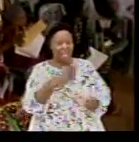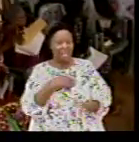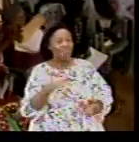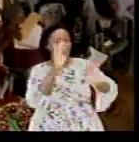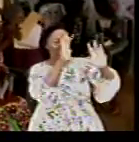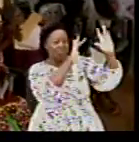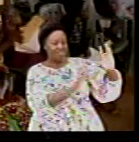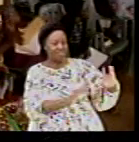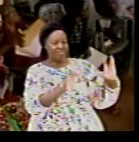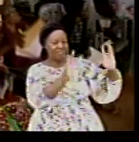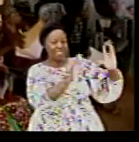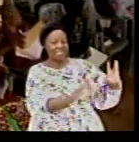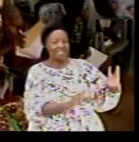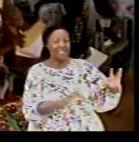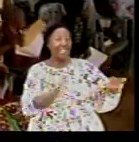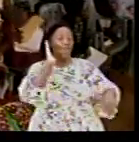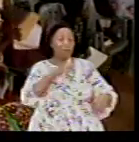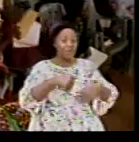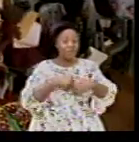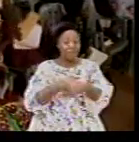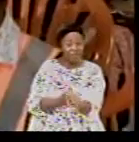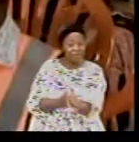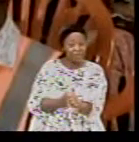mercy will follow.